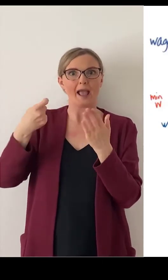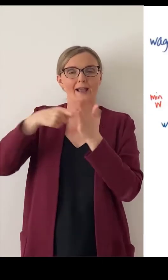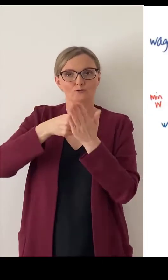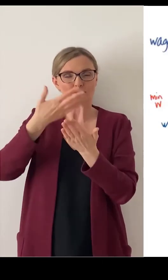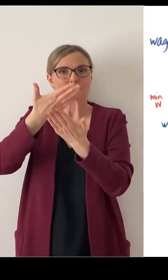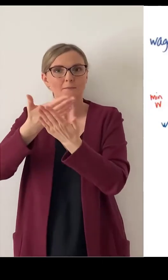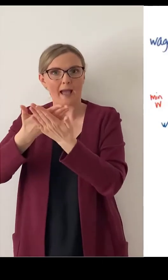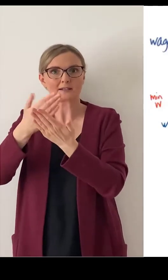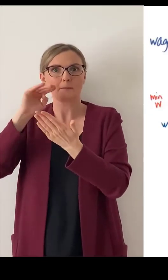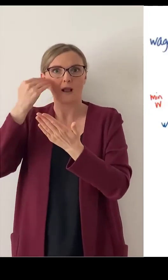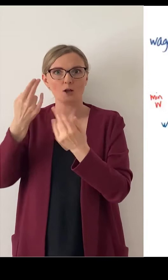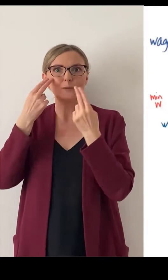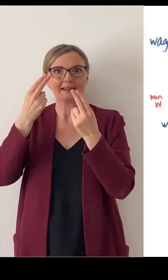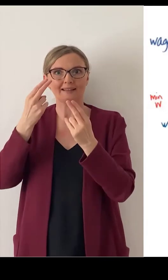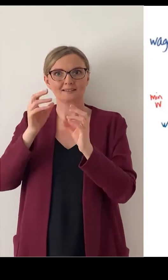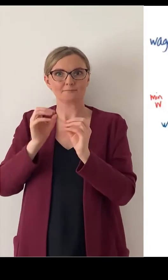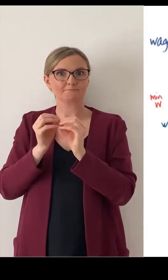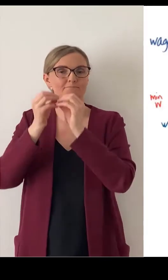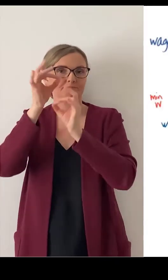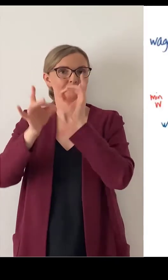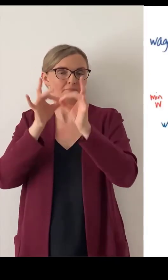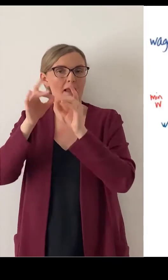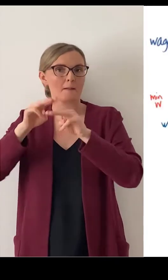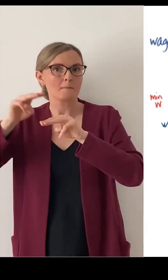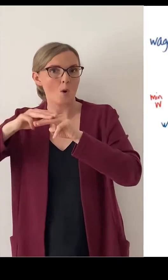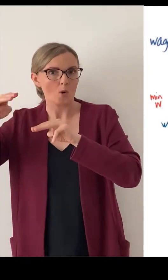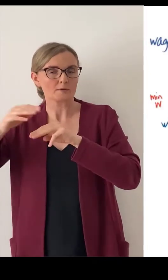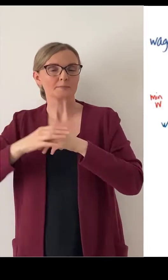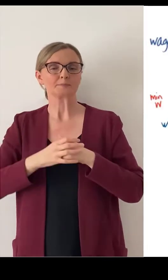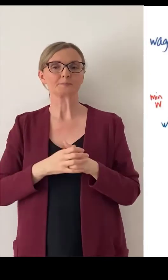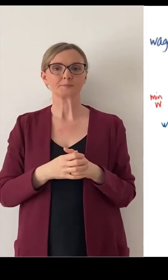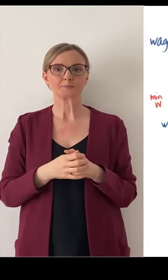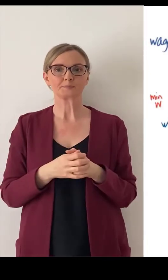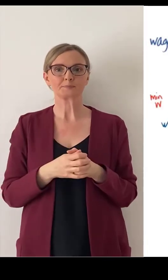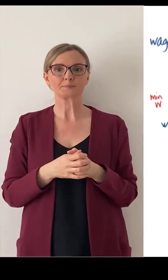produce more because of the increase in the aggregate demand.